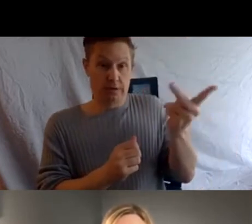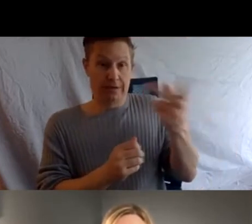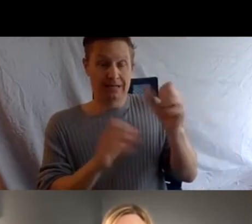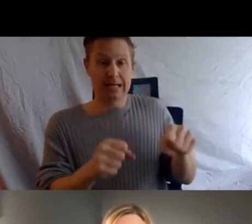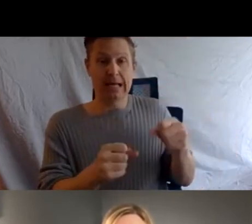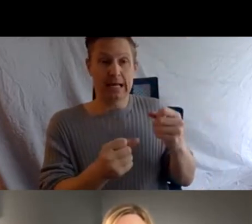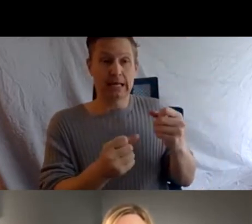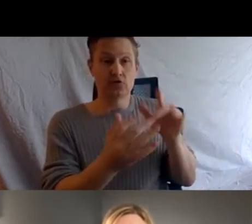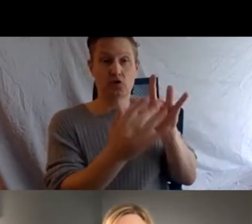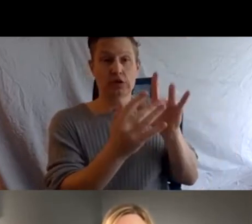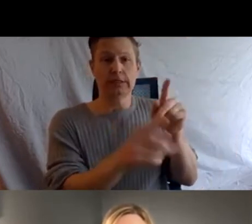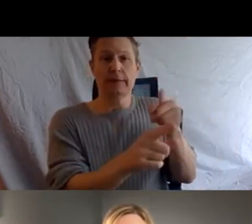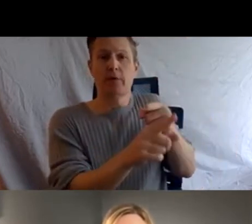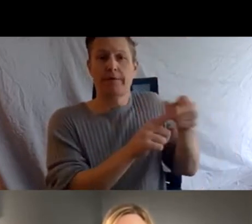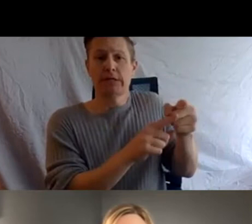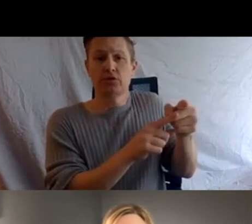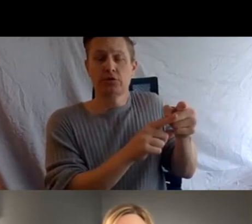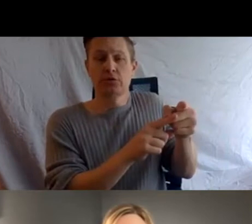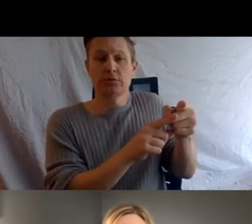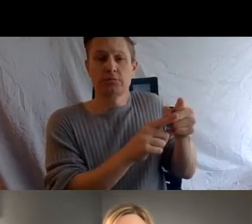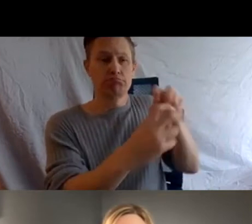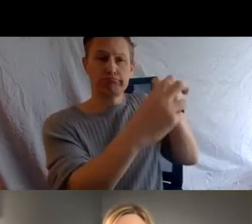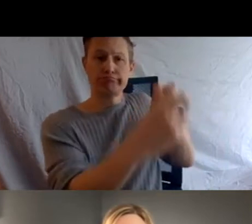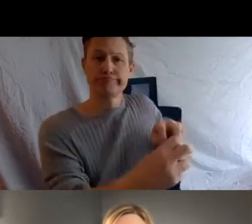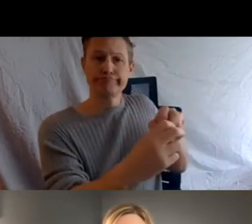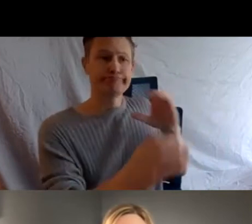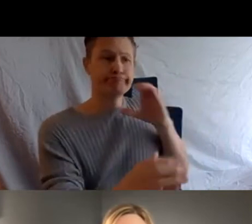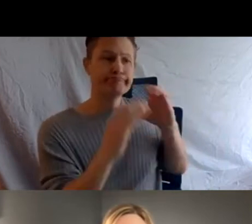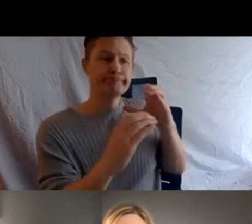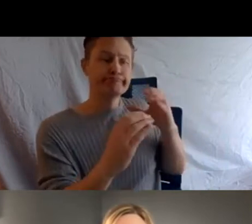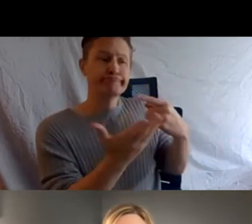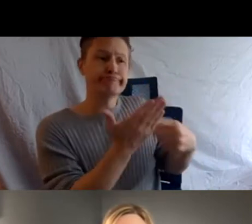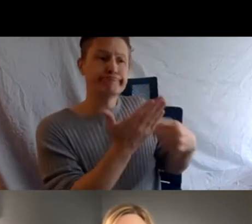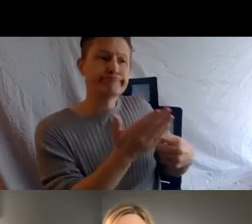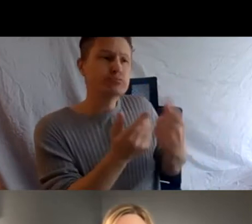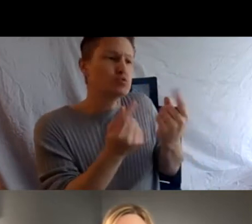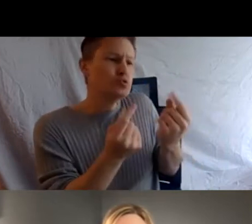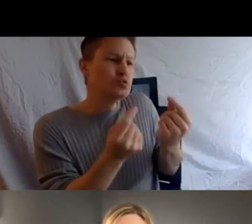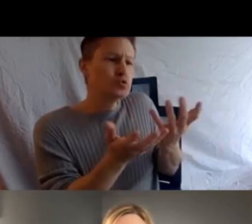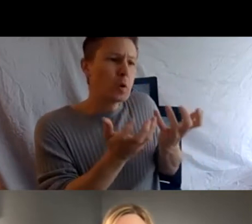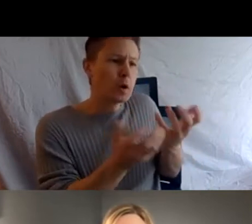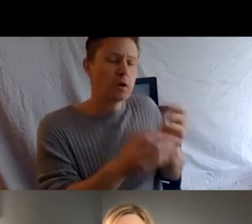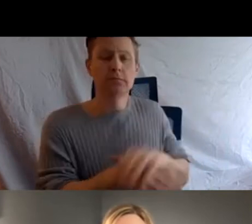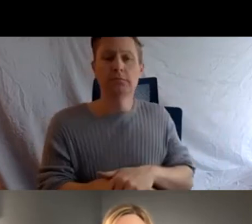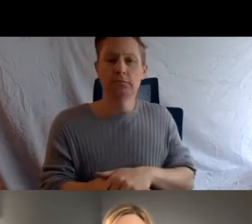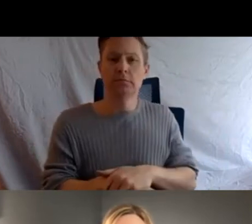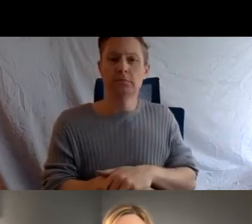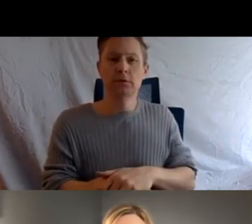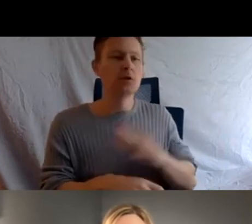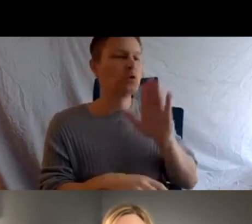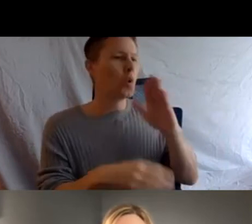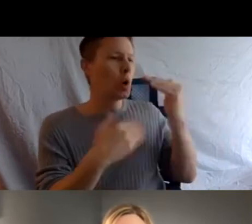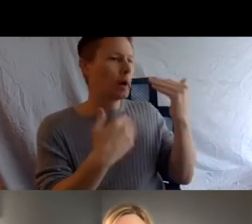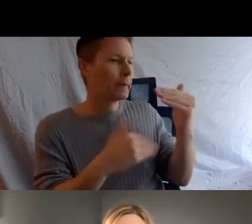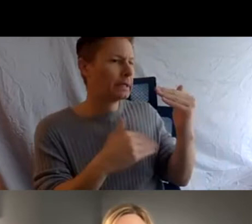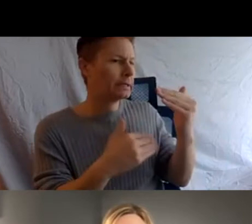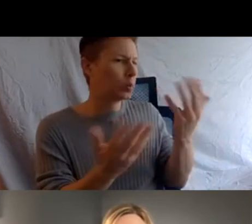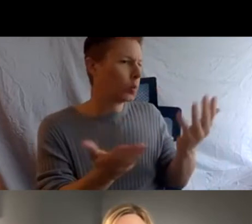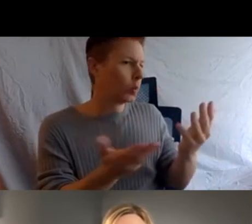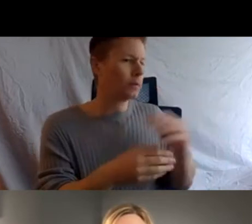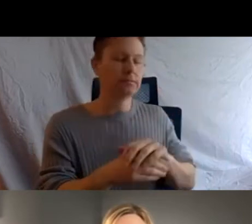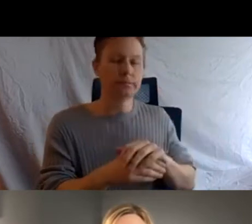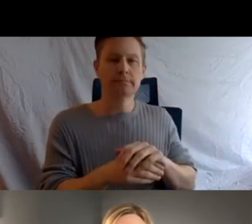have a conversation with them about what you'd want to do, what your limitations are. And I